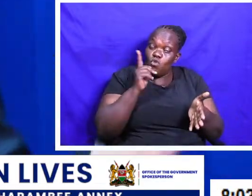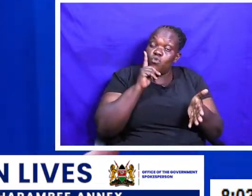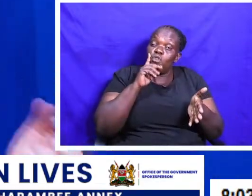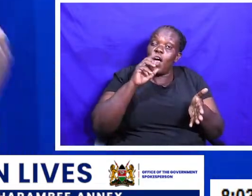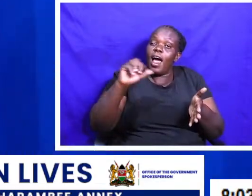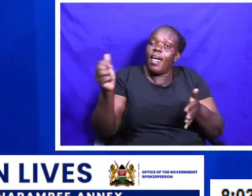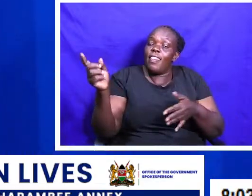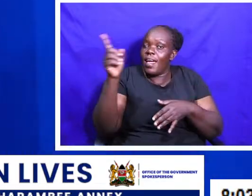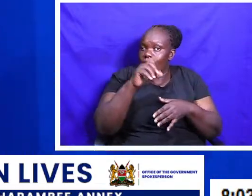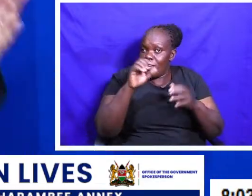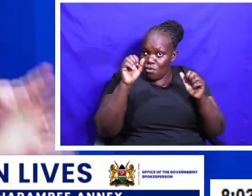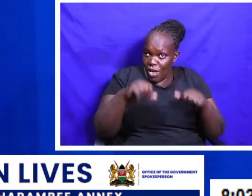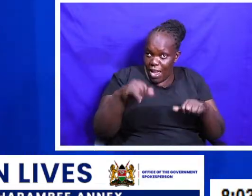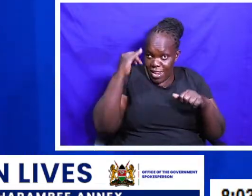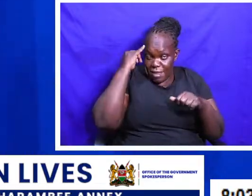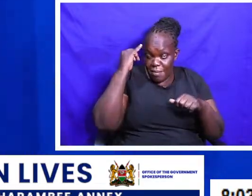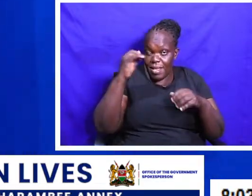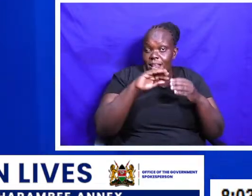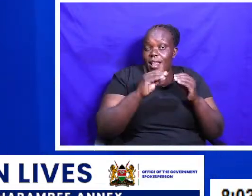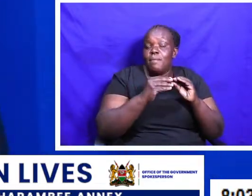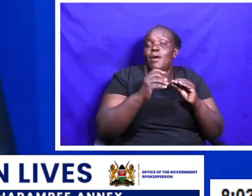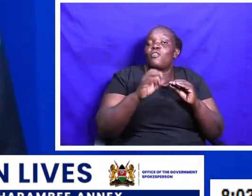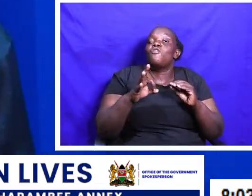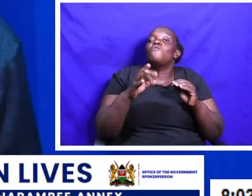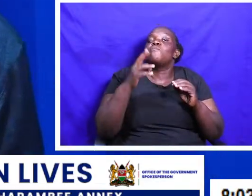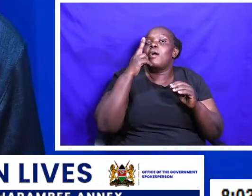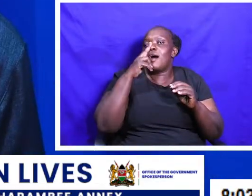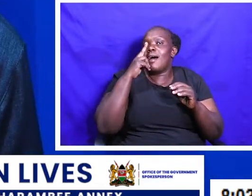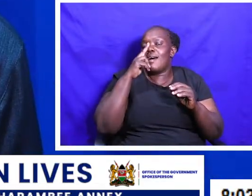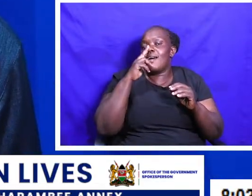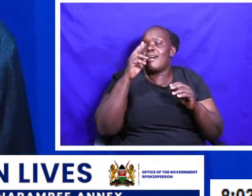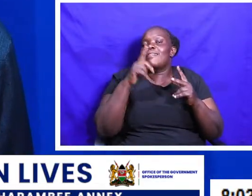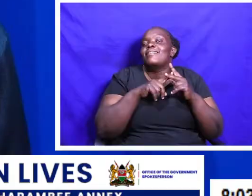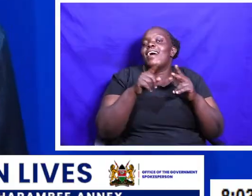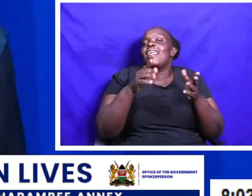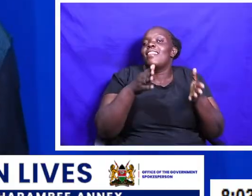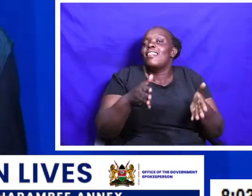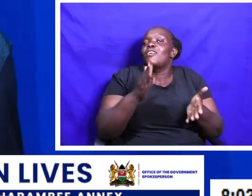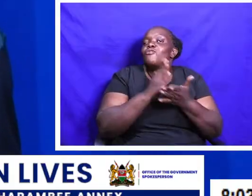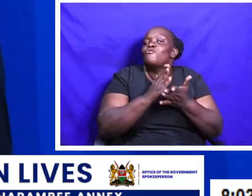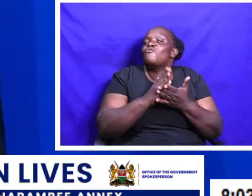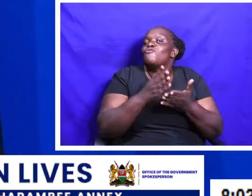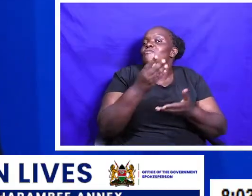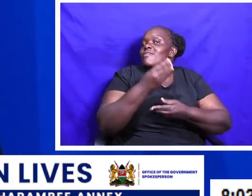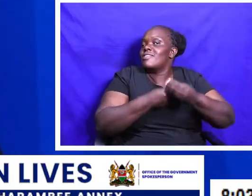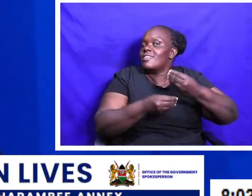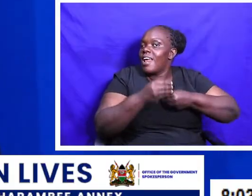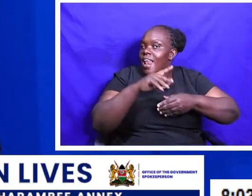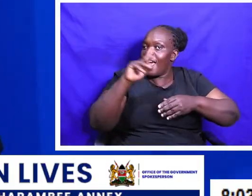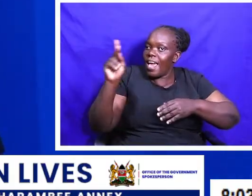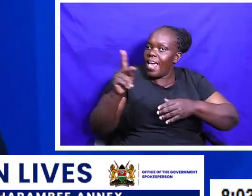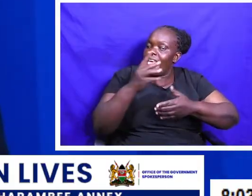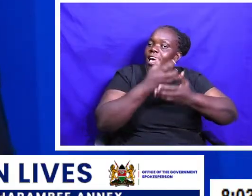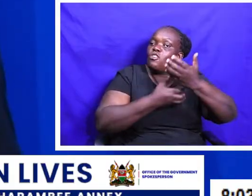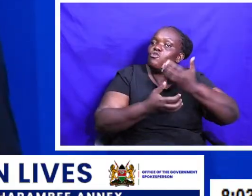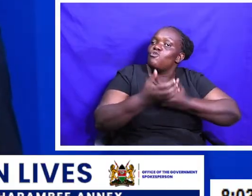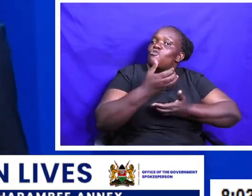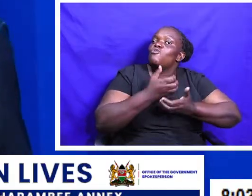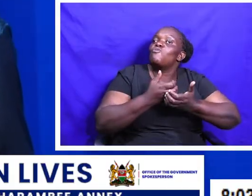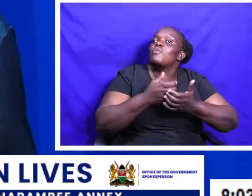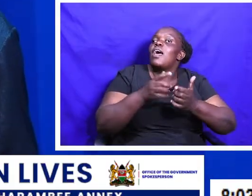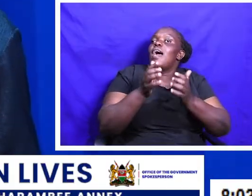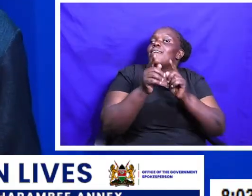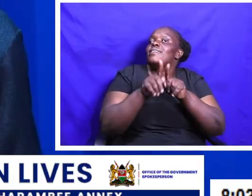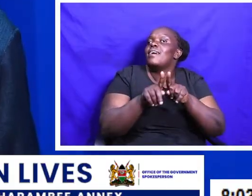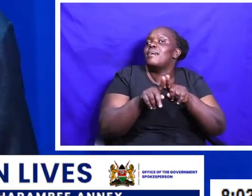is the other day. And you can imagine the number of jobs that are going to be created, the trade, because Kenya is a transit economy. At